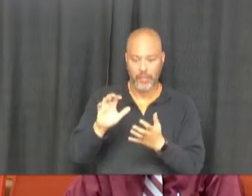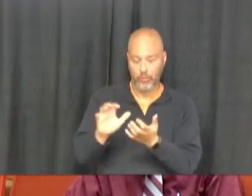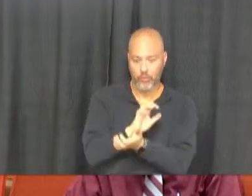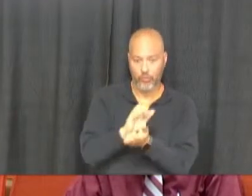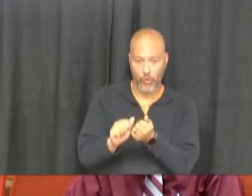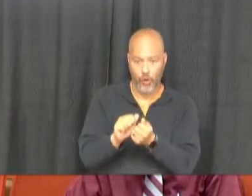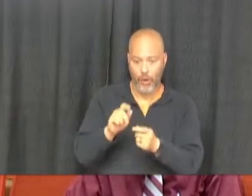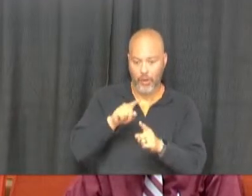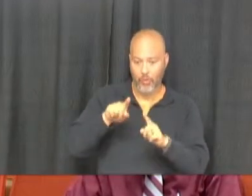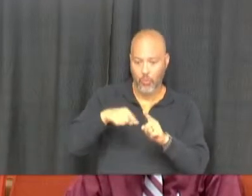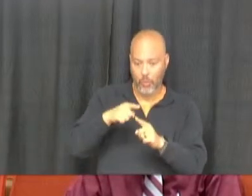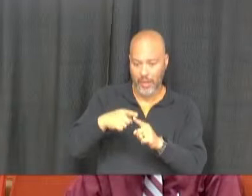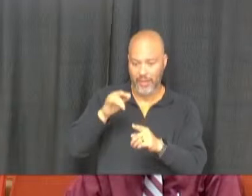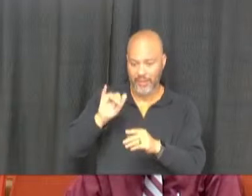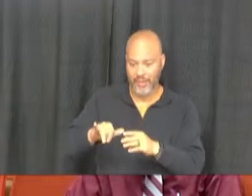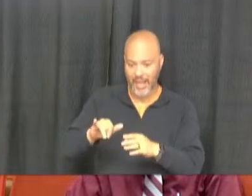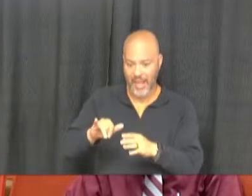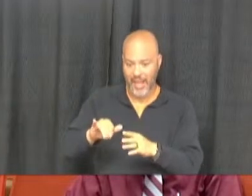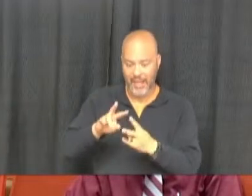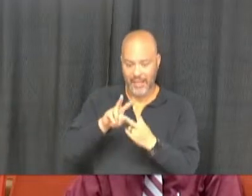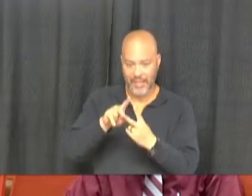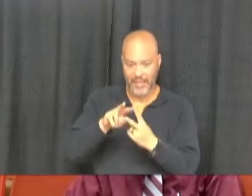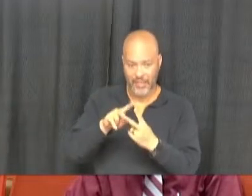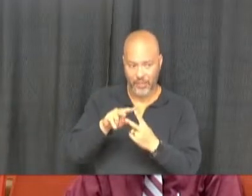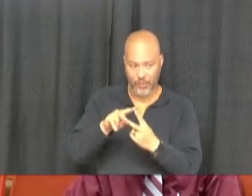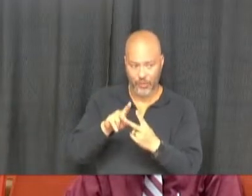destroyed at the conclusion of either